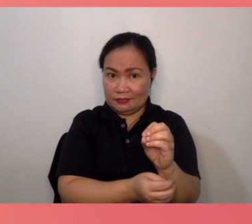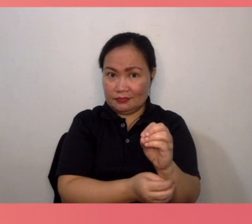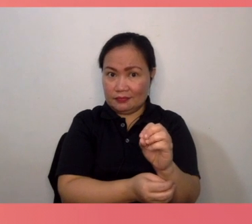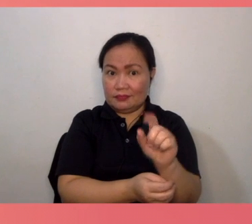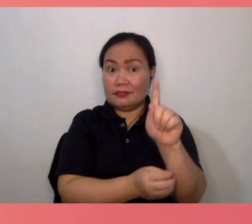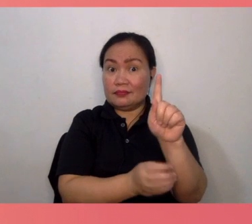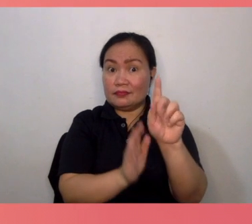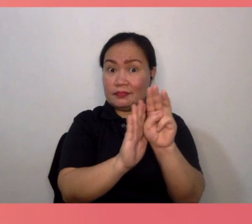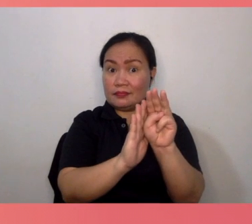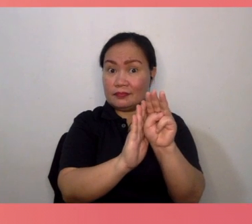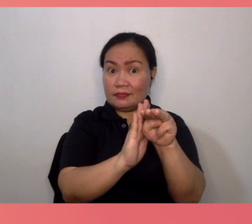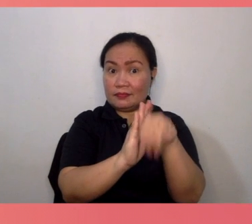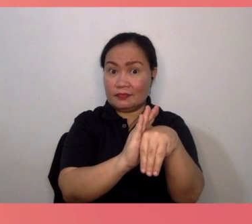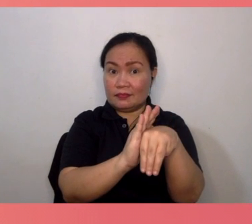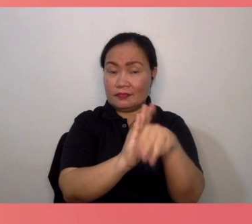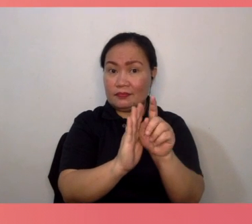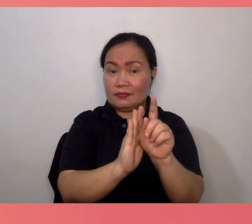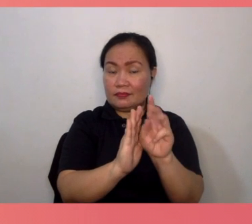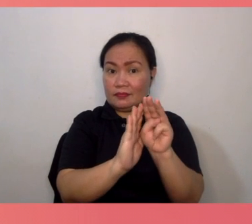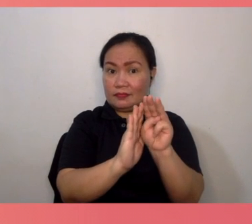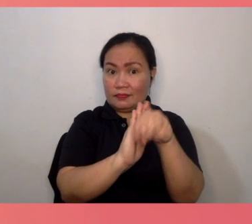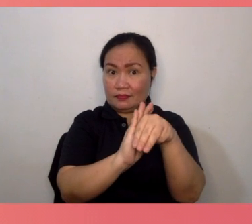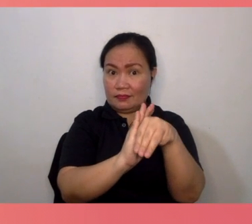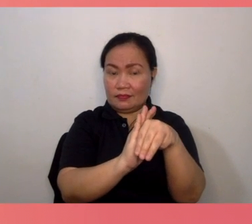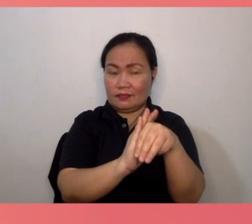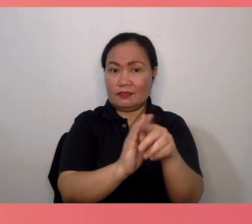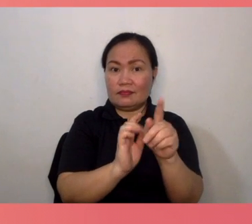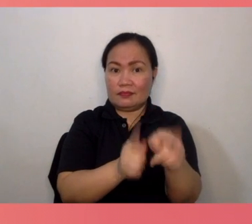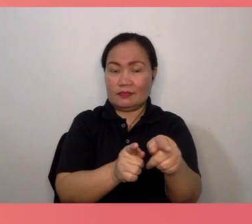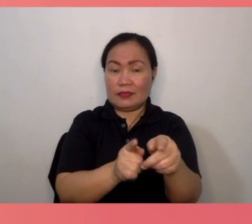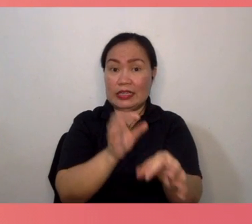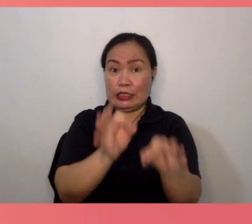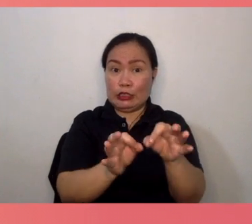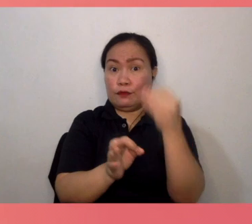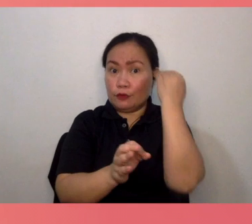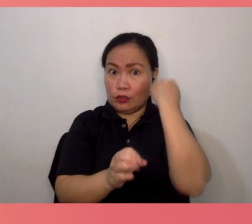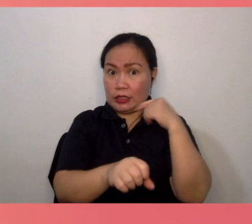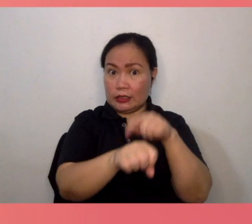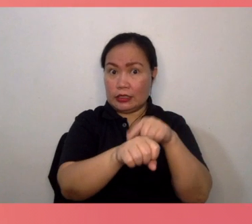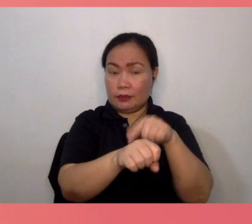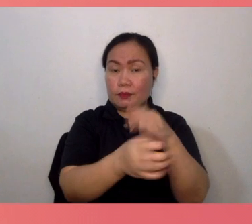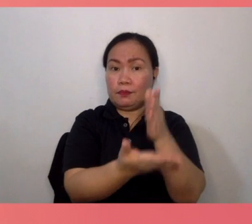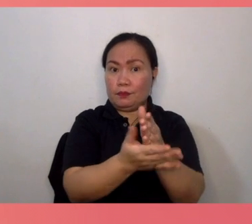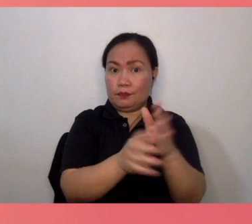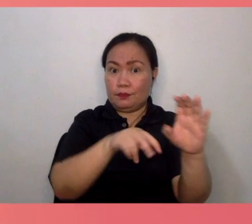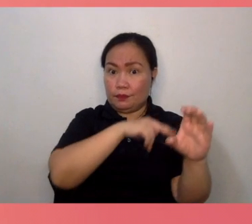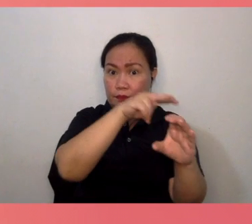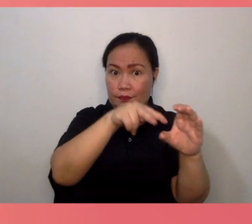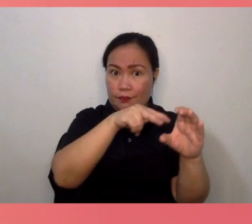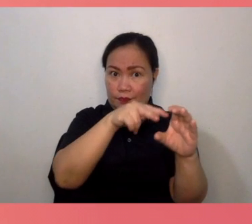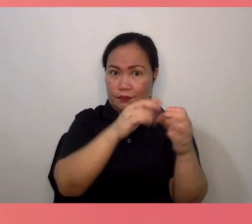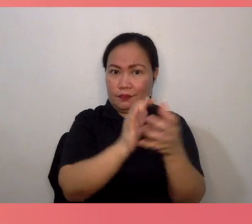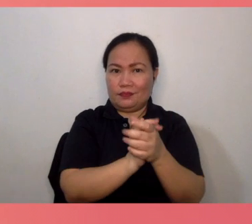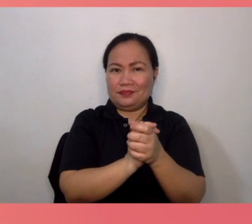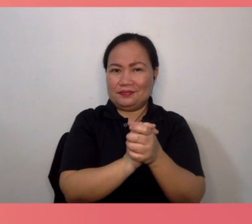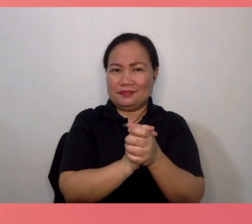1 minute to answer. If the time is not enough, you may pause the video.